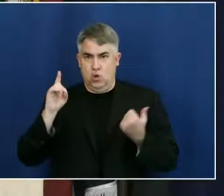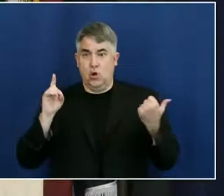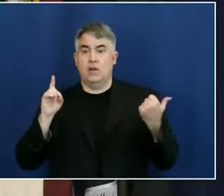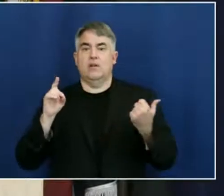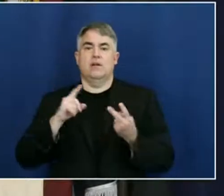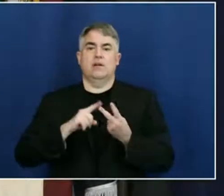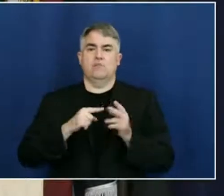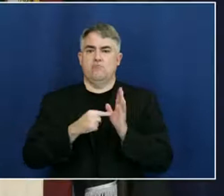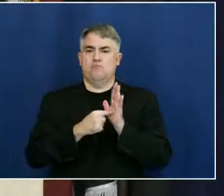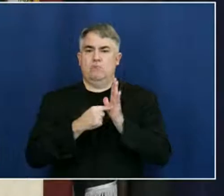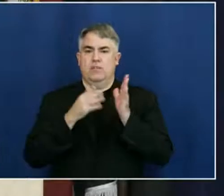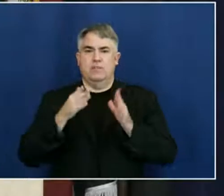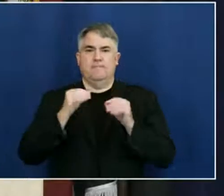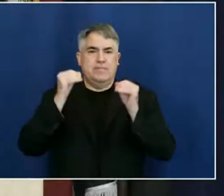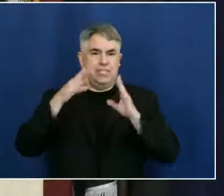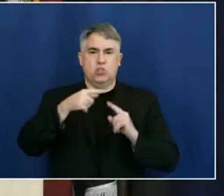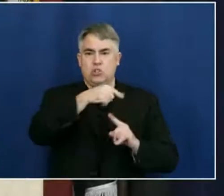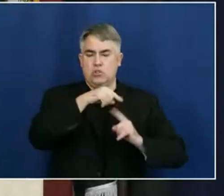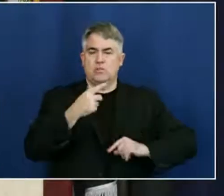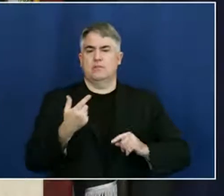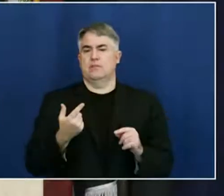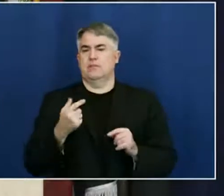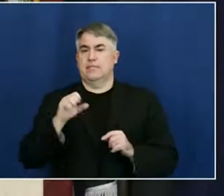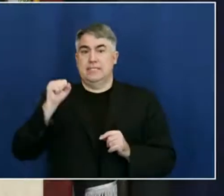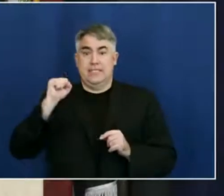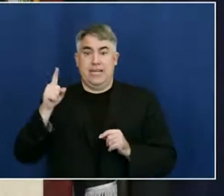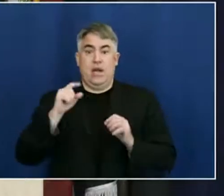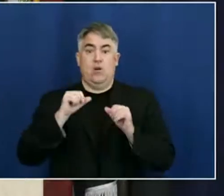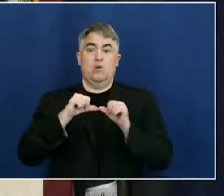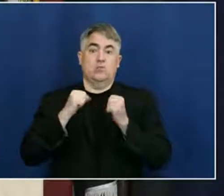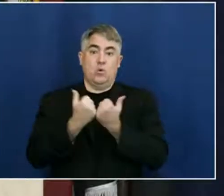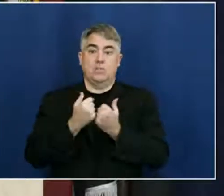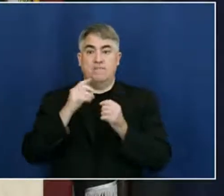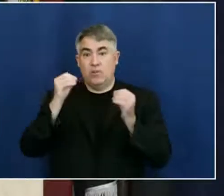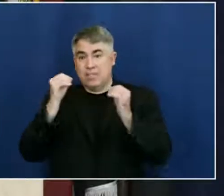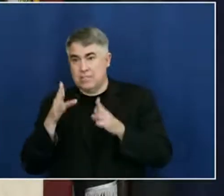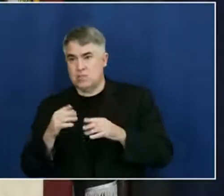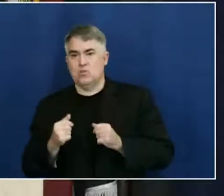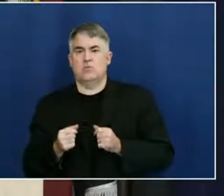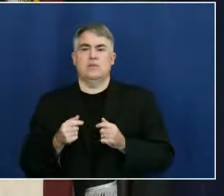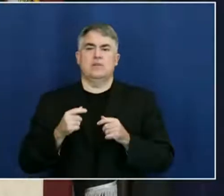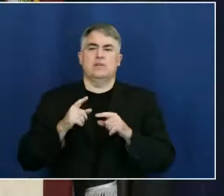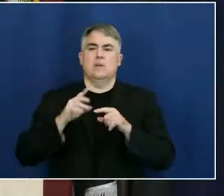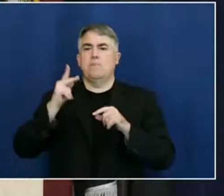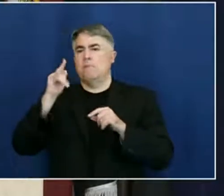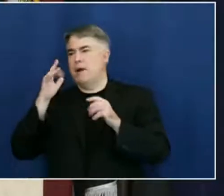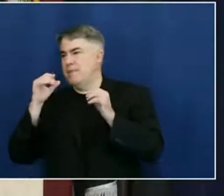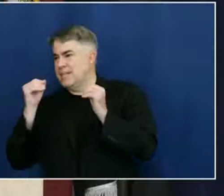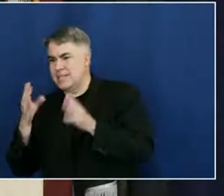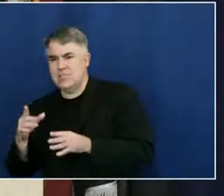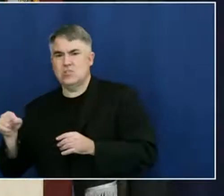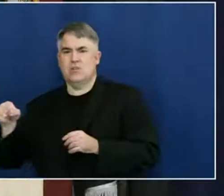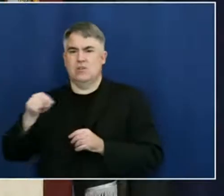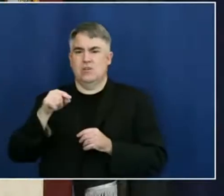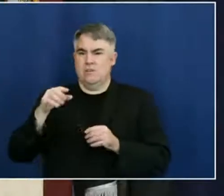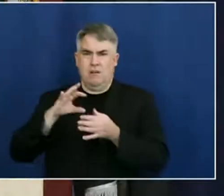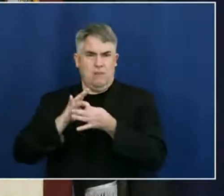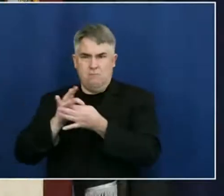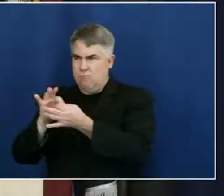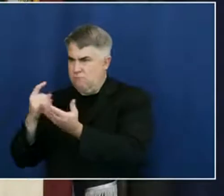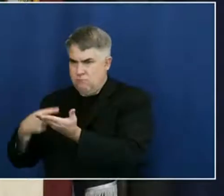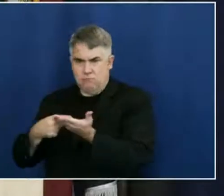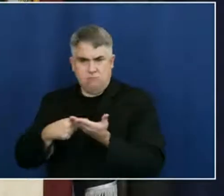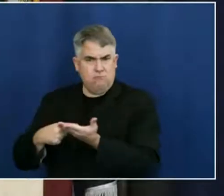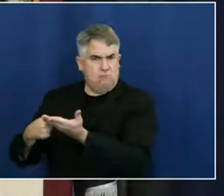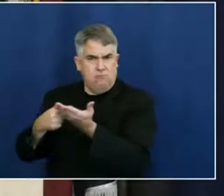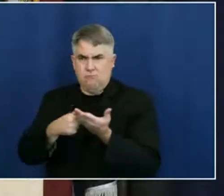teachers, San Diego Education Association. I've talked to the superintendent of public instruction, and I think they are coming up with very robust plans to get